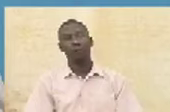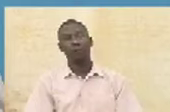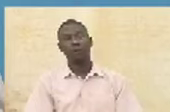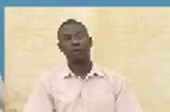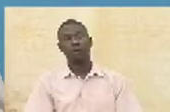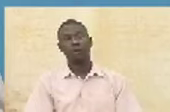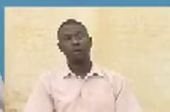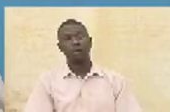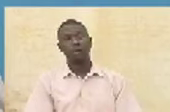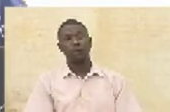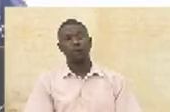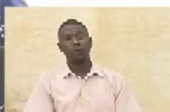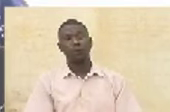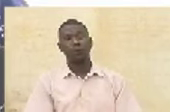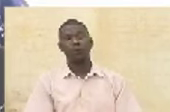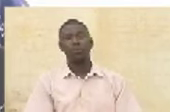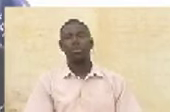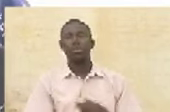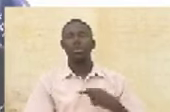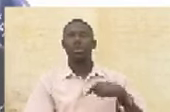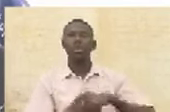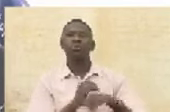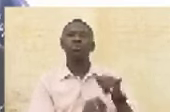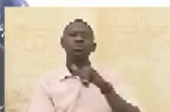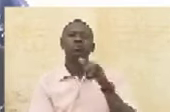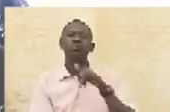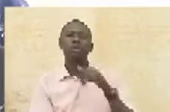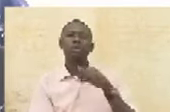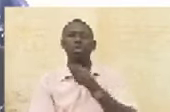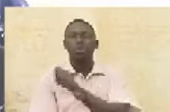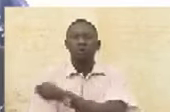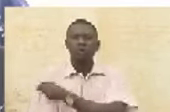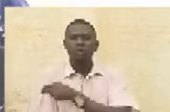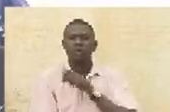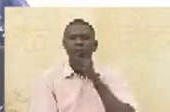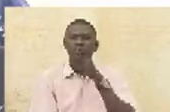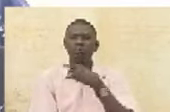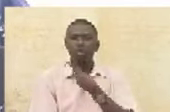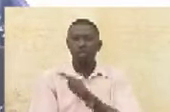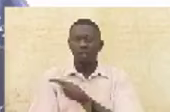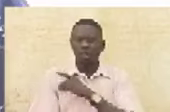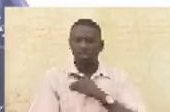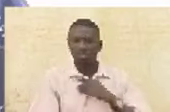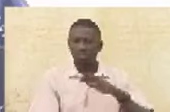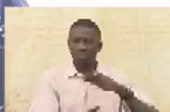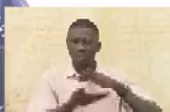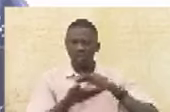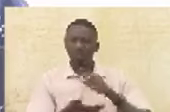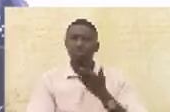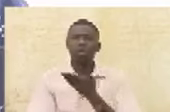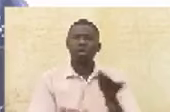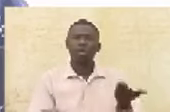treatment. In which hospital were you treated? I samba lopitan jumale puriye jaralo soto.